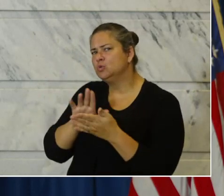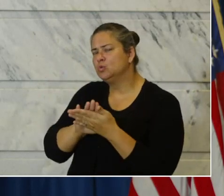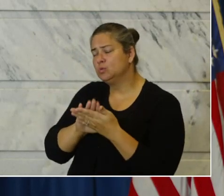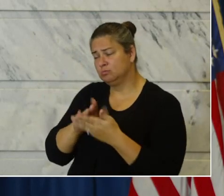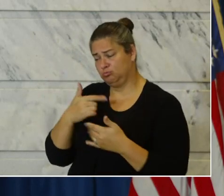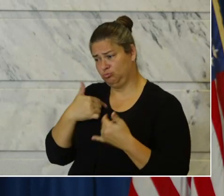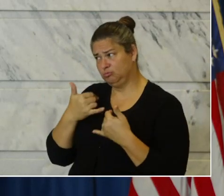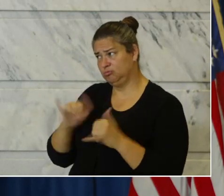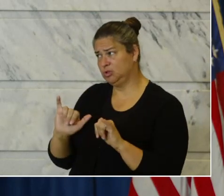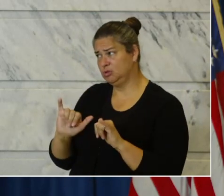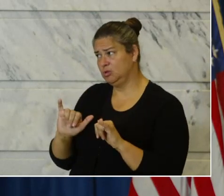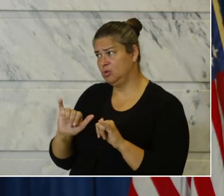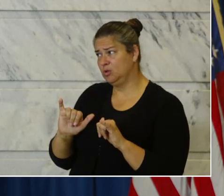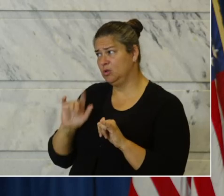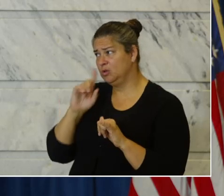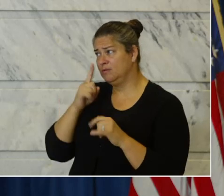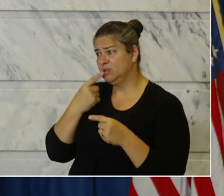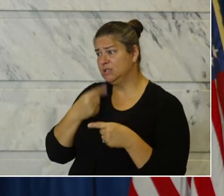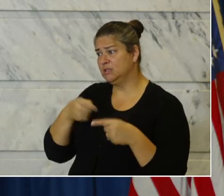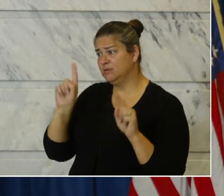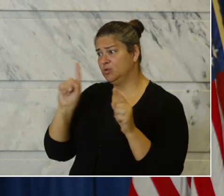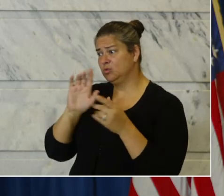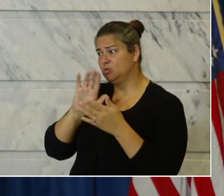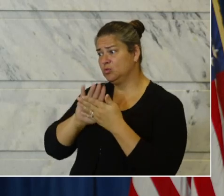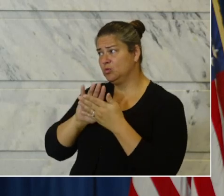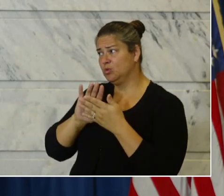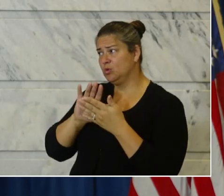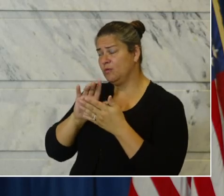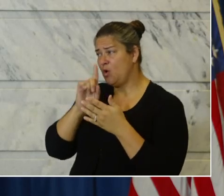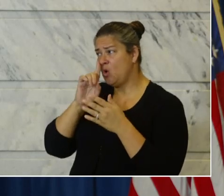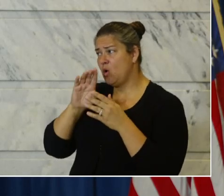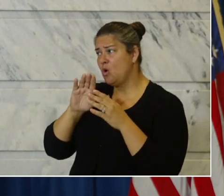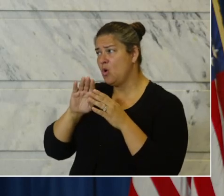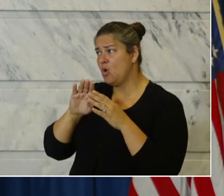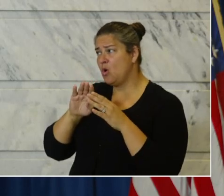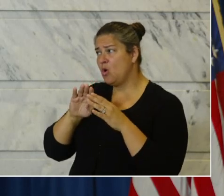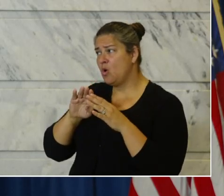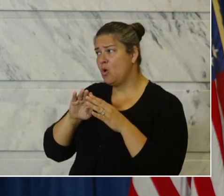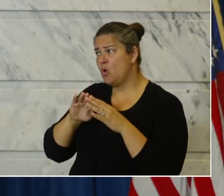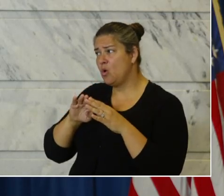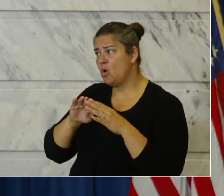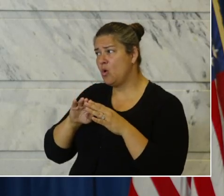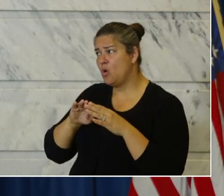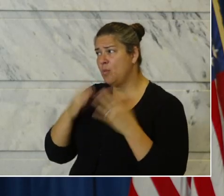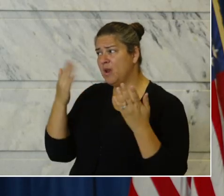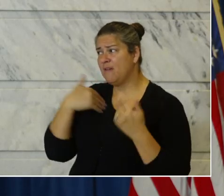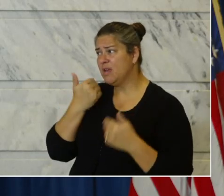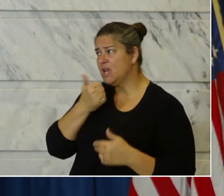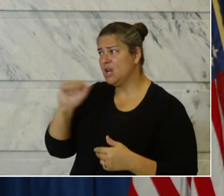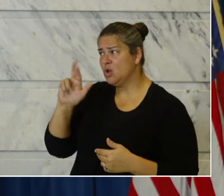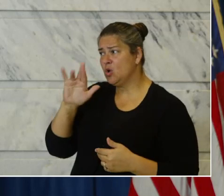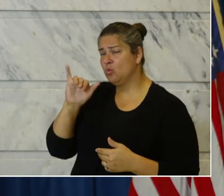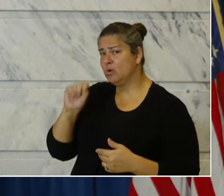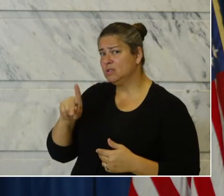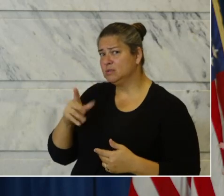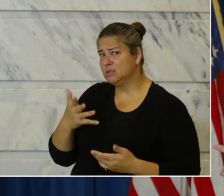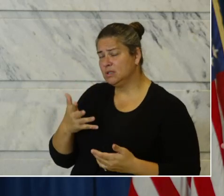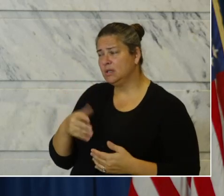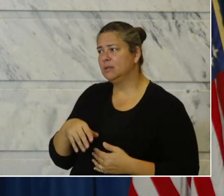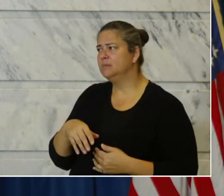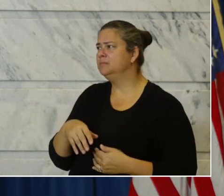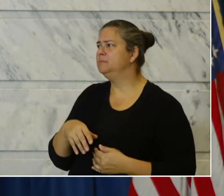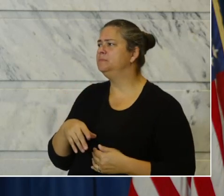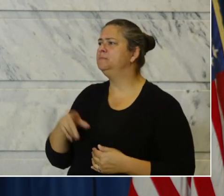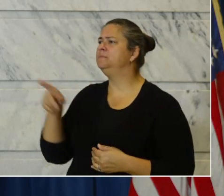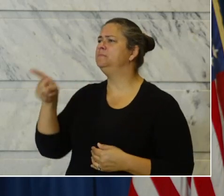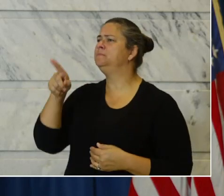track to have the successful reopening that you're envisioning, and are there any trends that could put that at risk that you guys have spotted? If